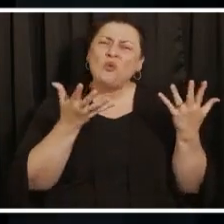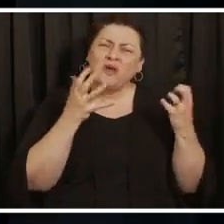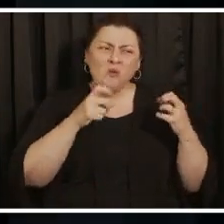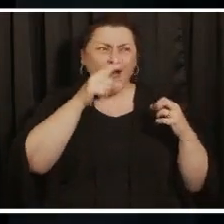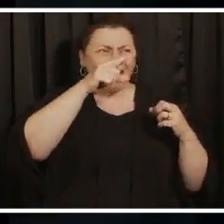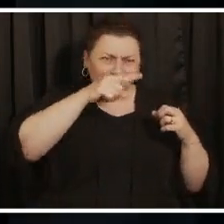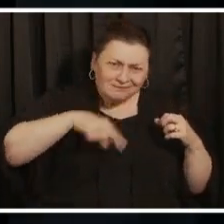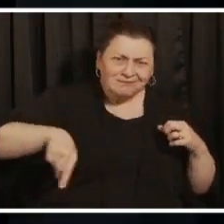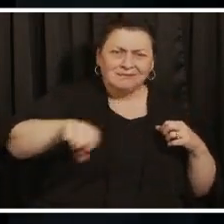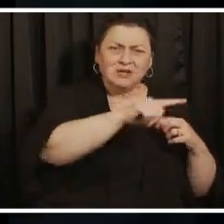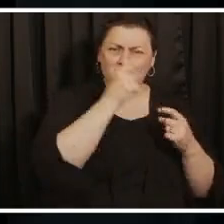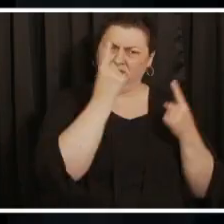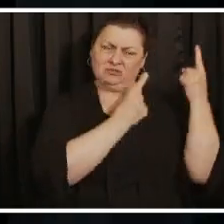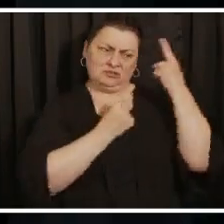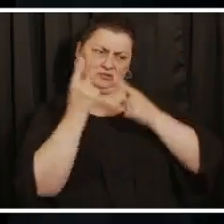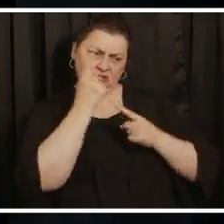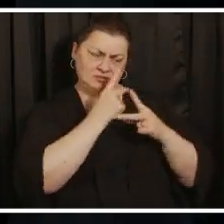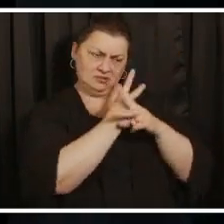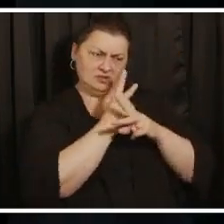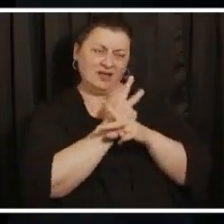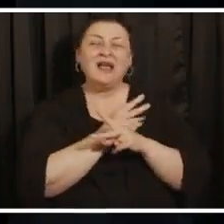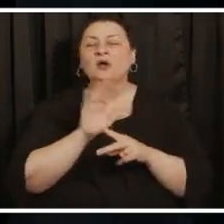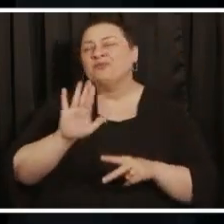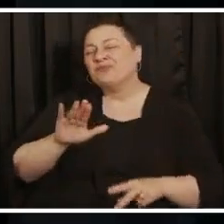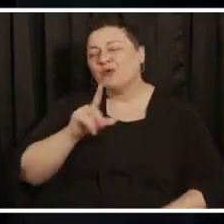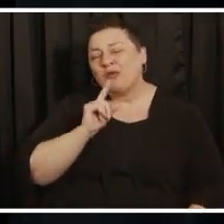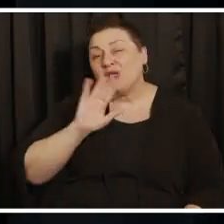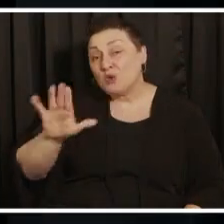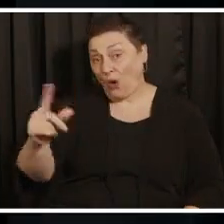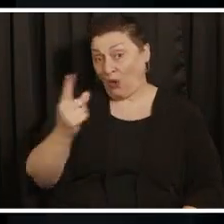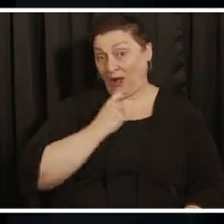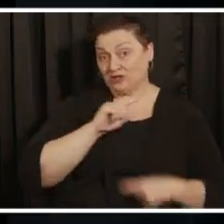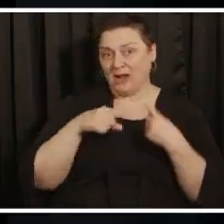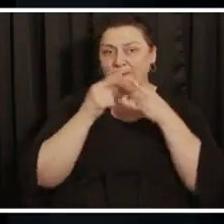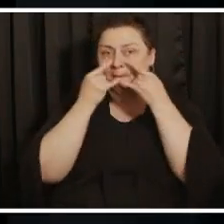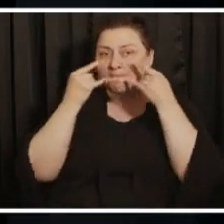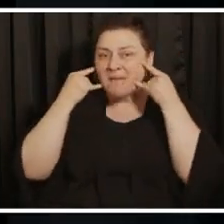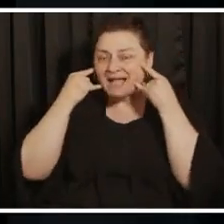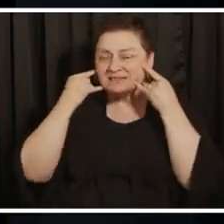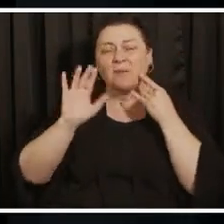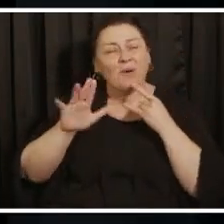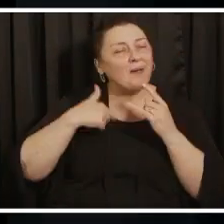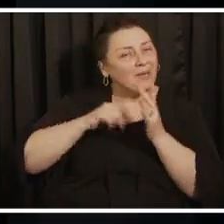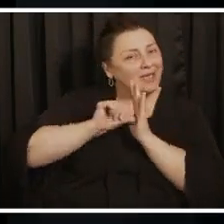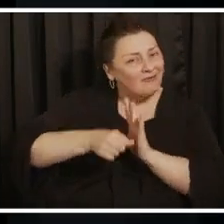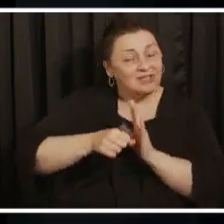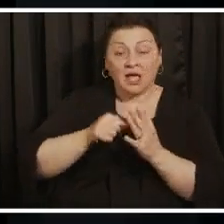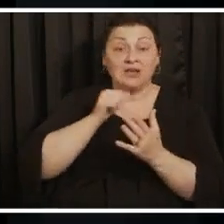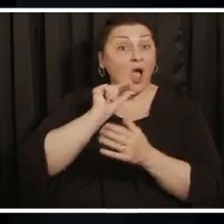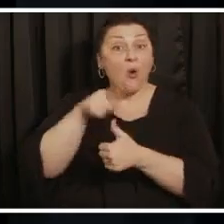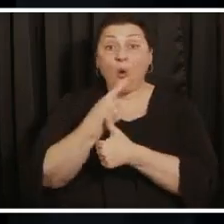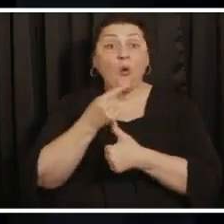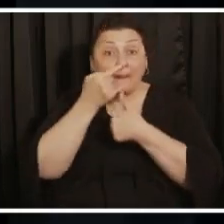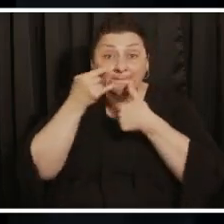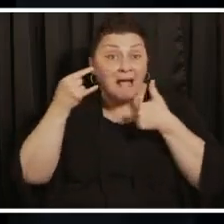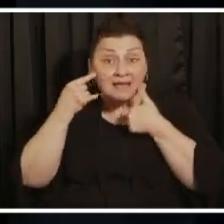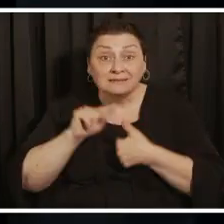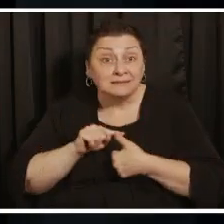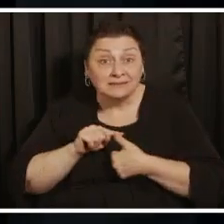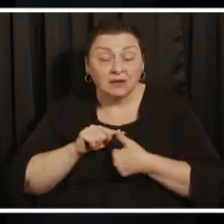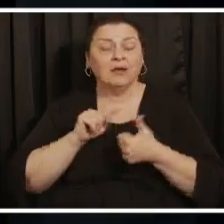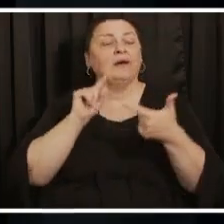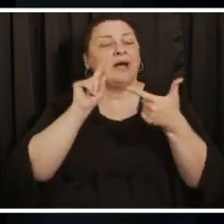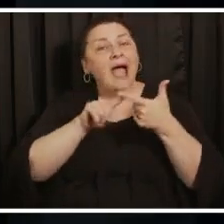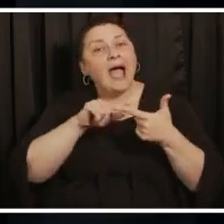and again, you're focused on masks with your question, but I want to also indicate it's broader than masks. We talked about layered protections. Masks are one of those. It's